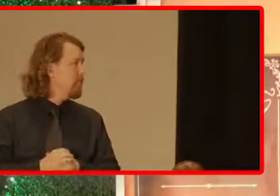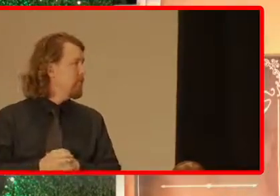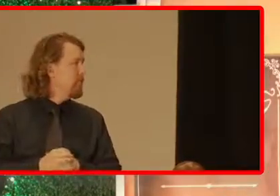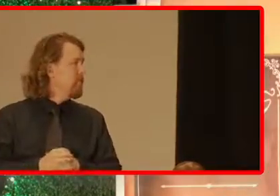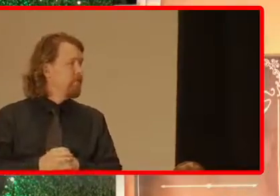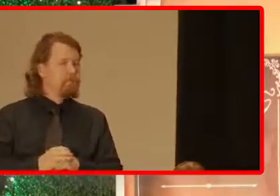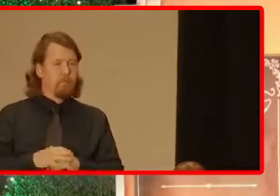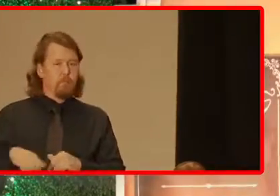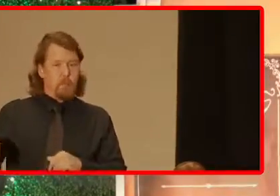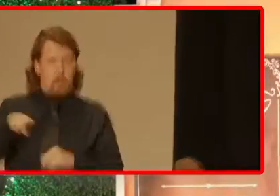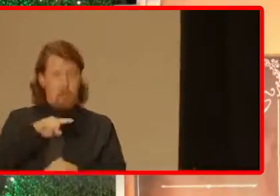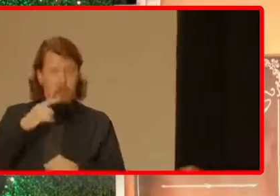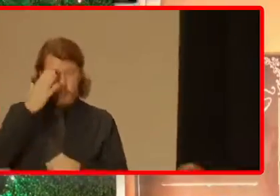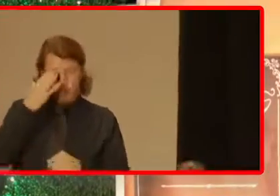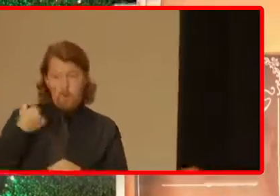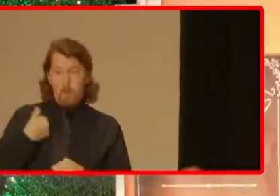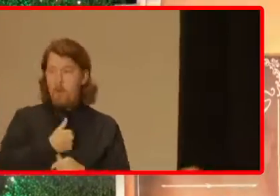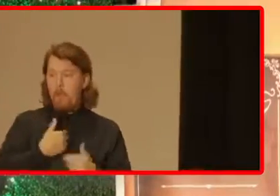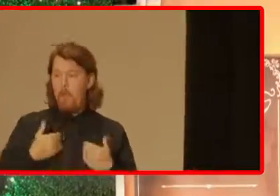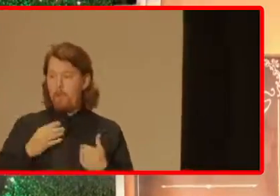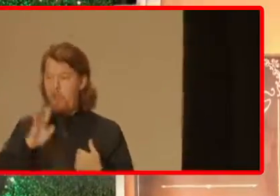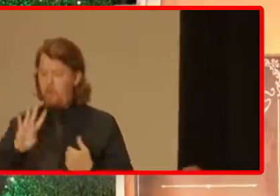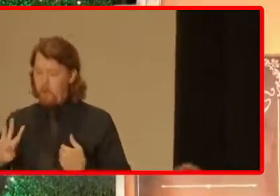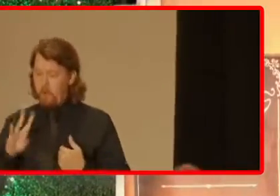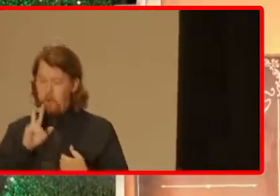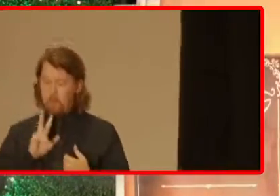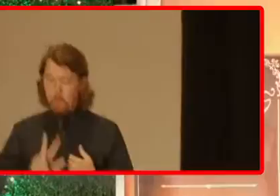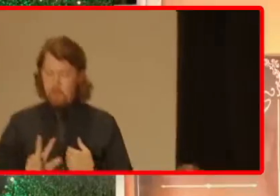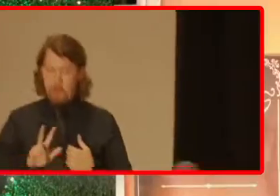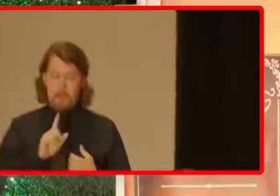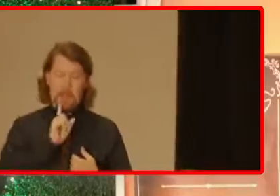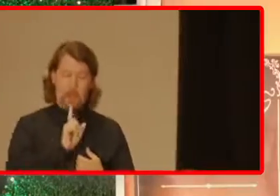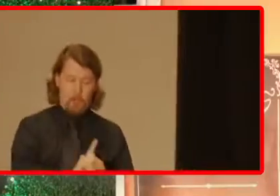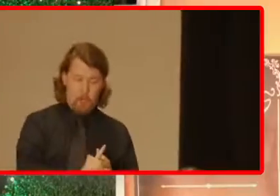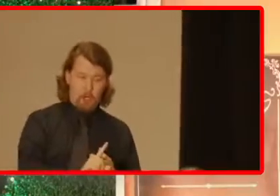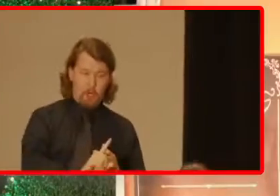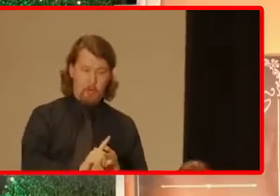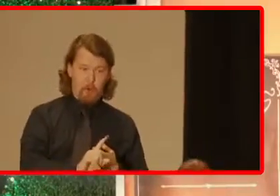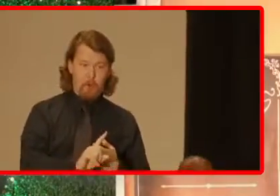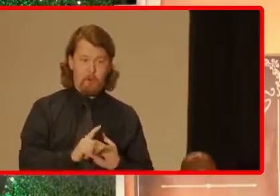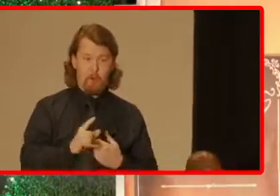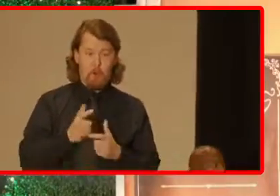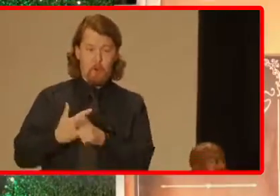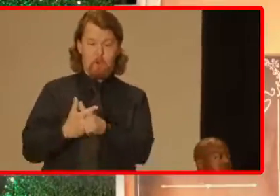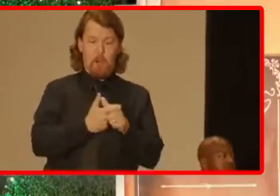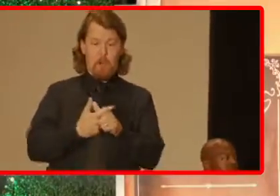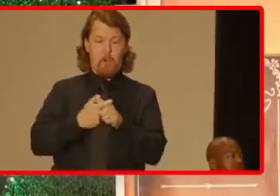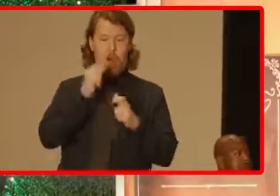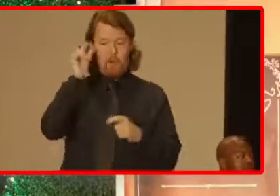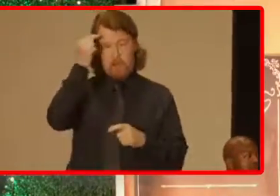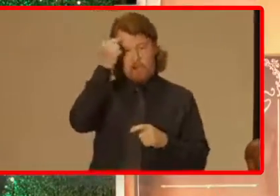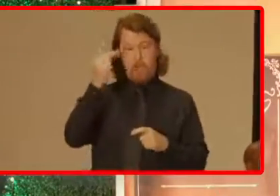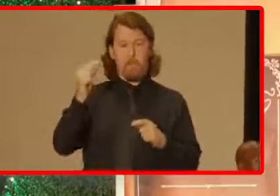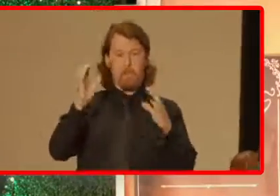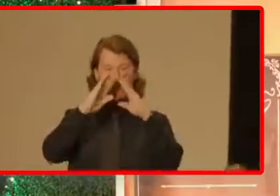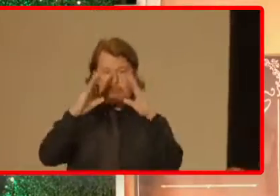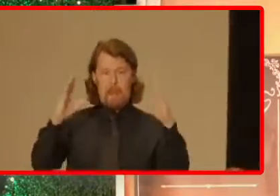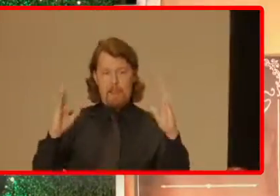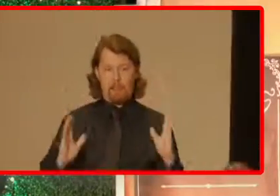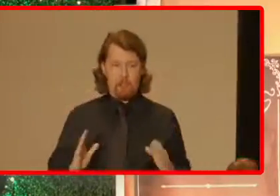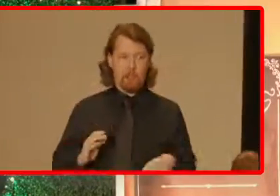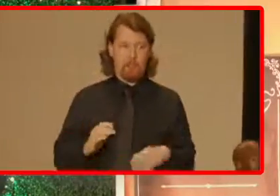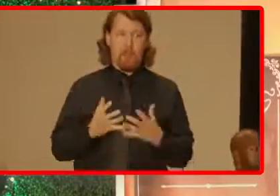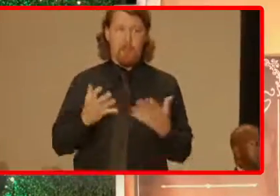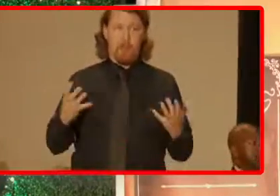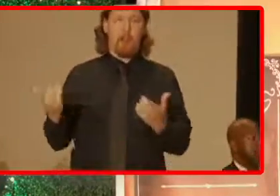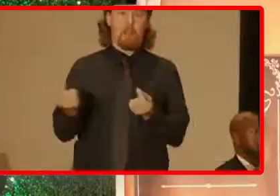You know, we have a 4-year-old, a 3-year-old, and a 1-year-old running around the governor's mansion, and so it's a lot to do.